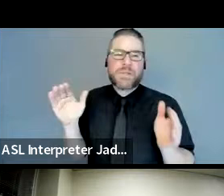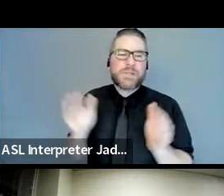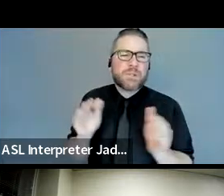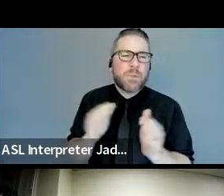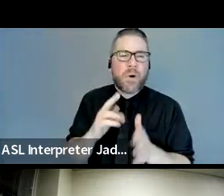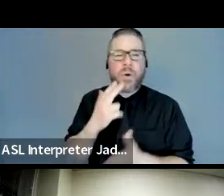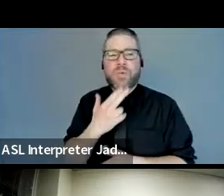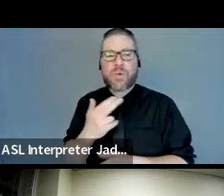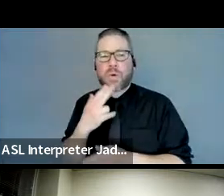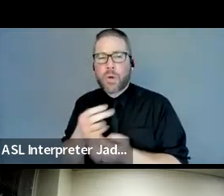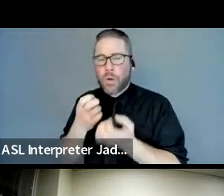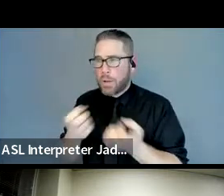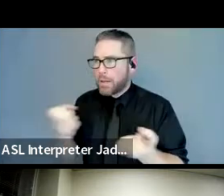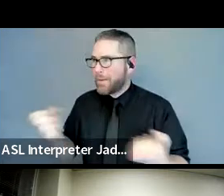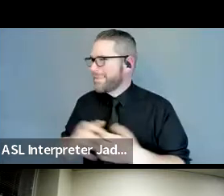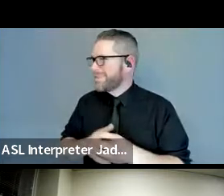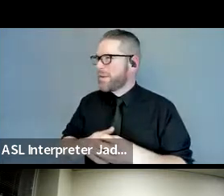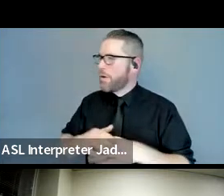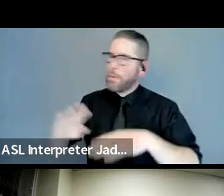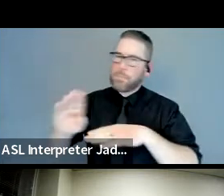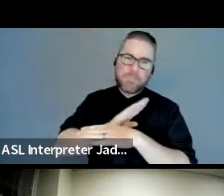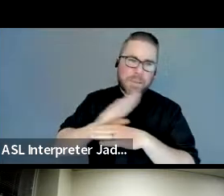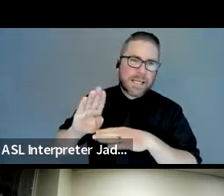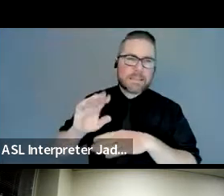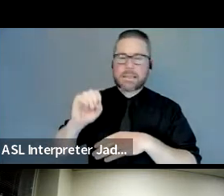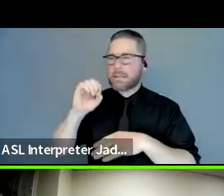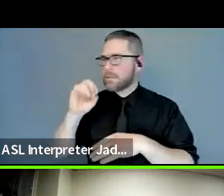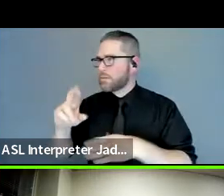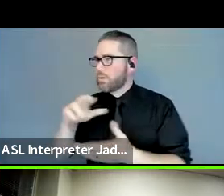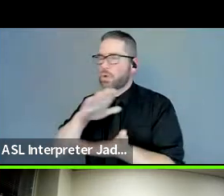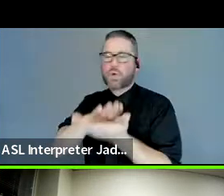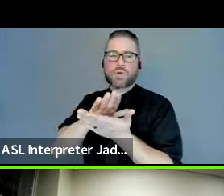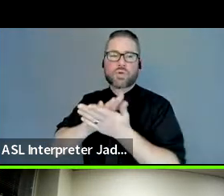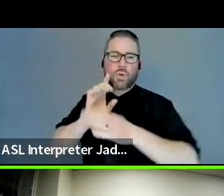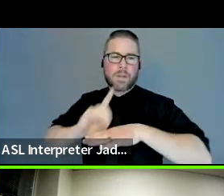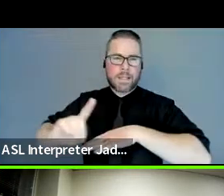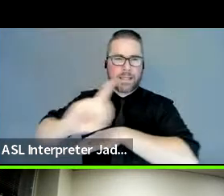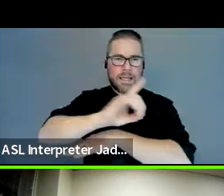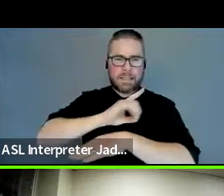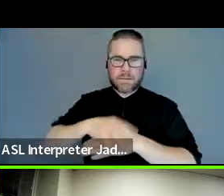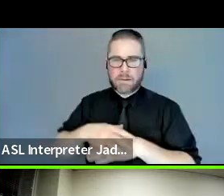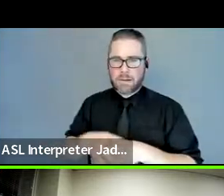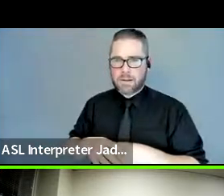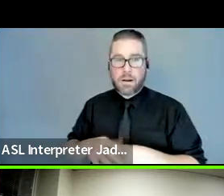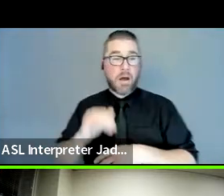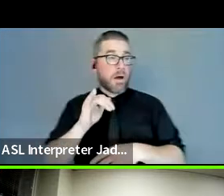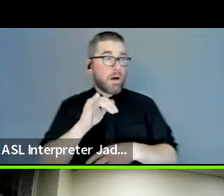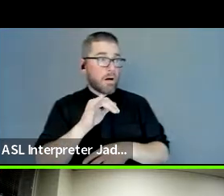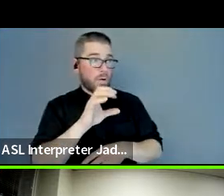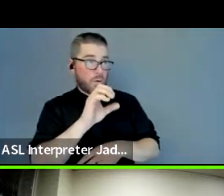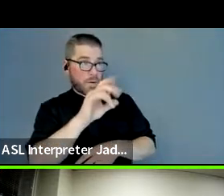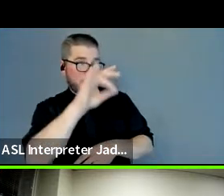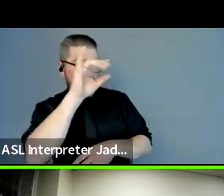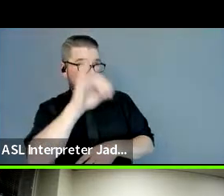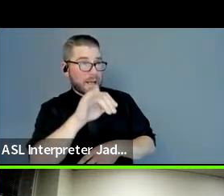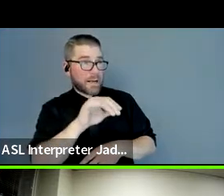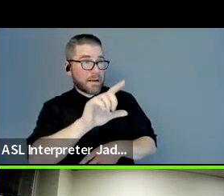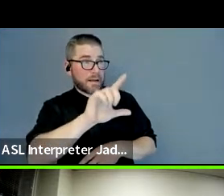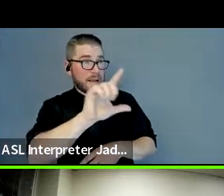like businesses or, school districts to take advantage. Okay. That was LG.2, 5